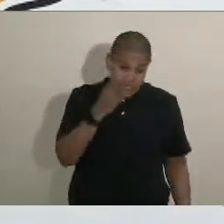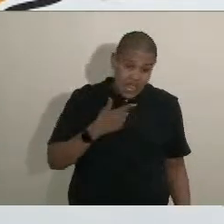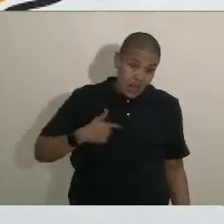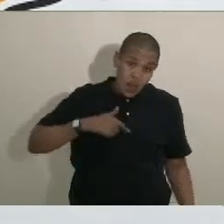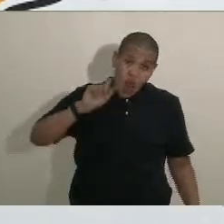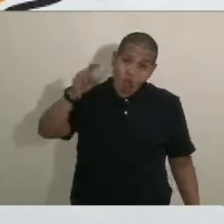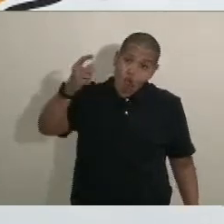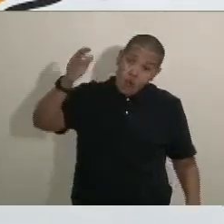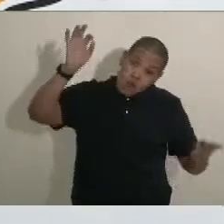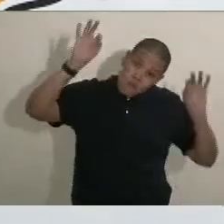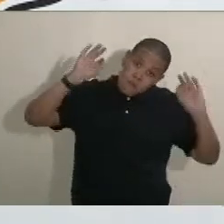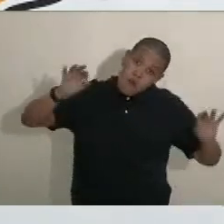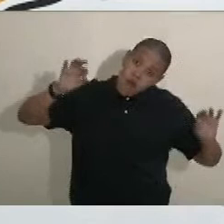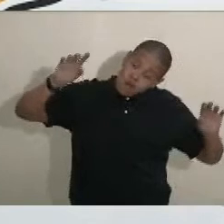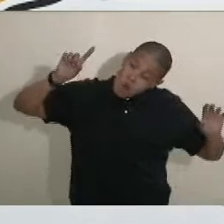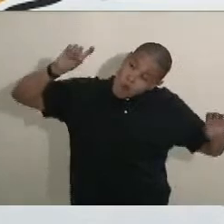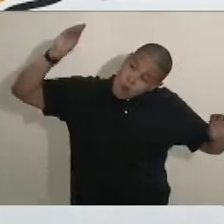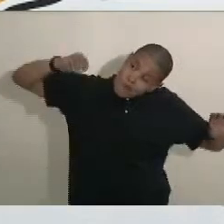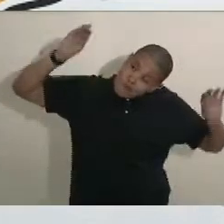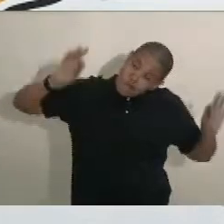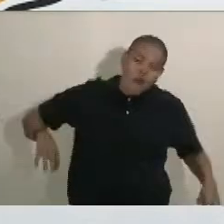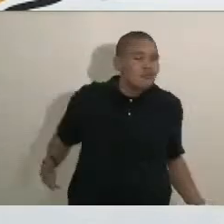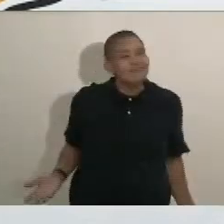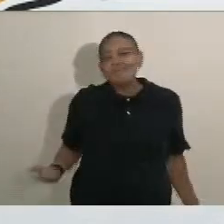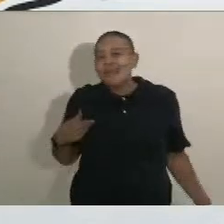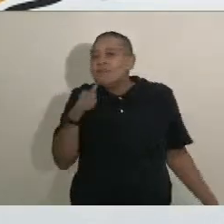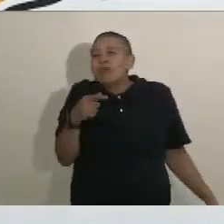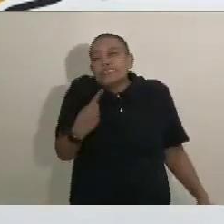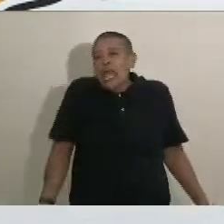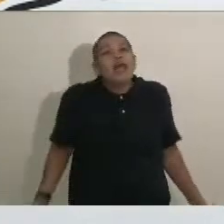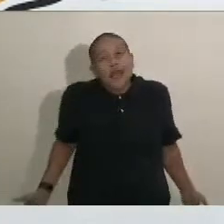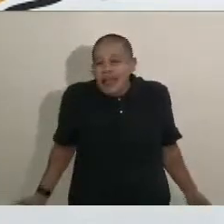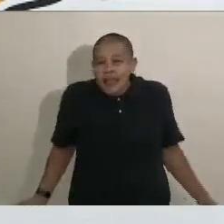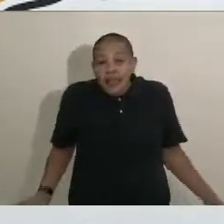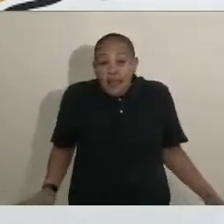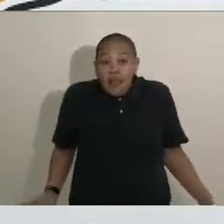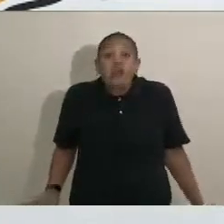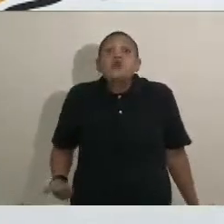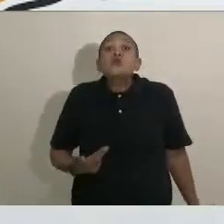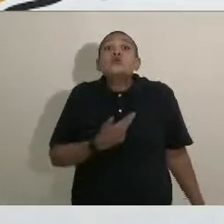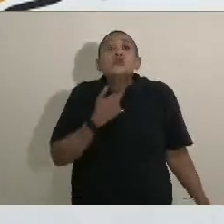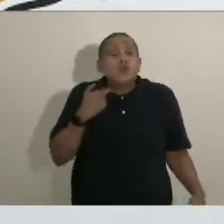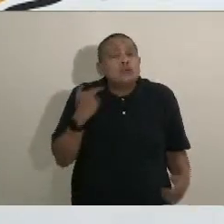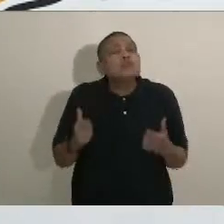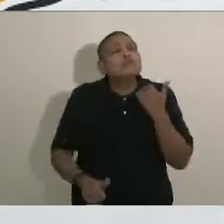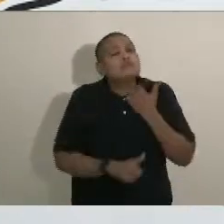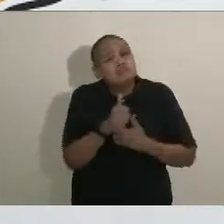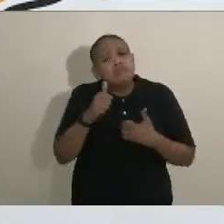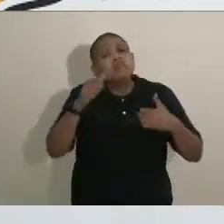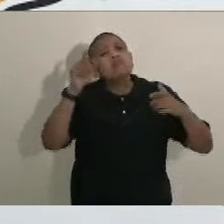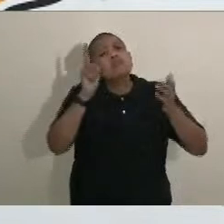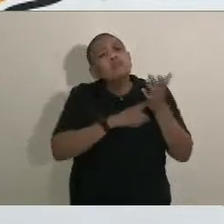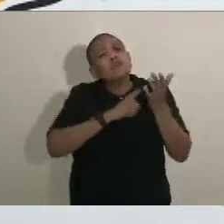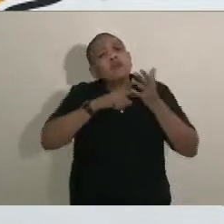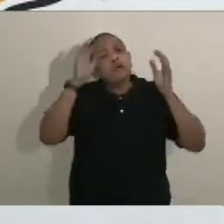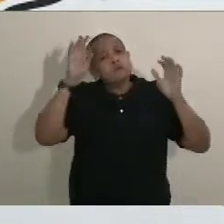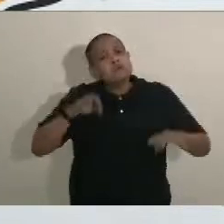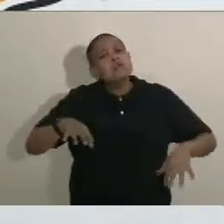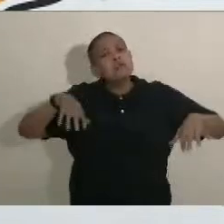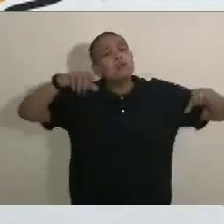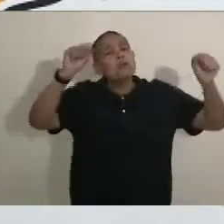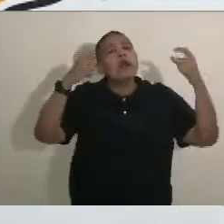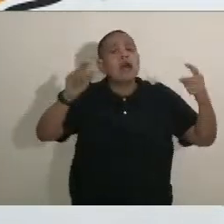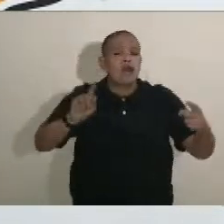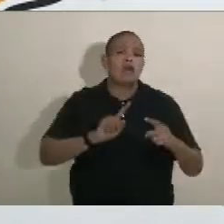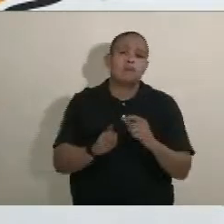always have it right or get it right, and I'm not saying that there isn't a risk with every decision that is taken. But it's a